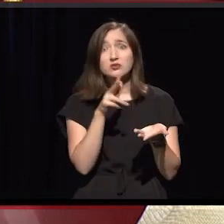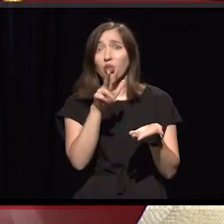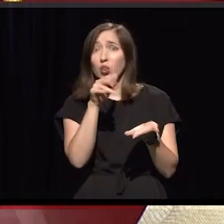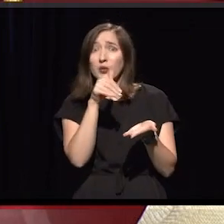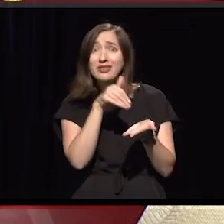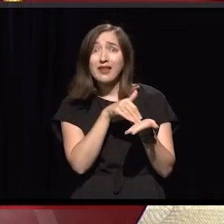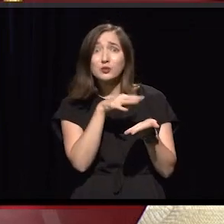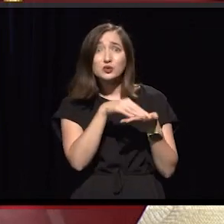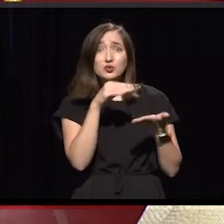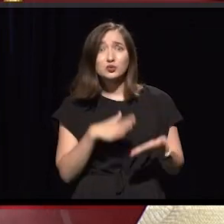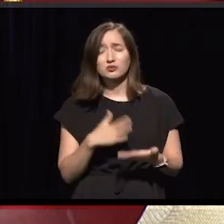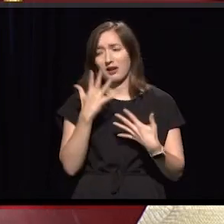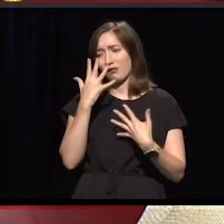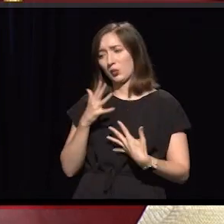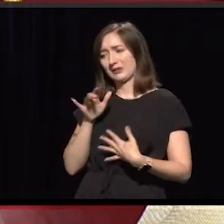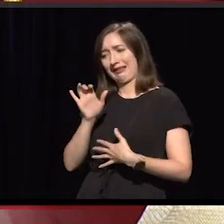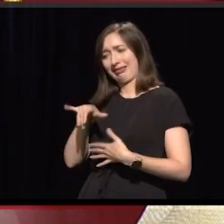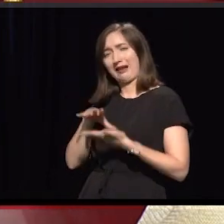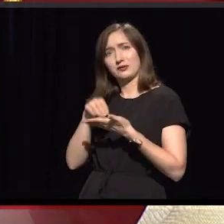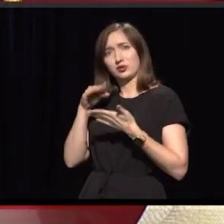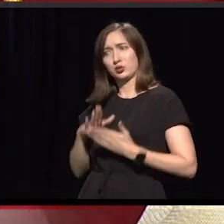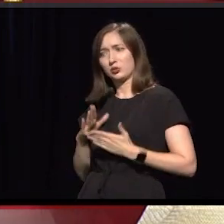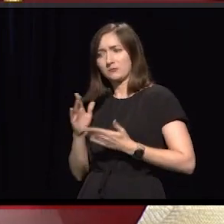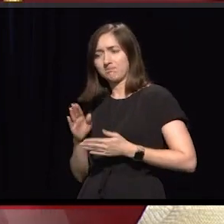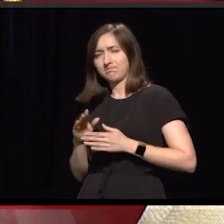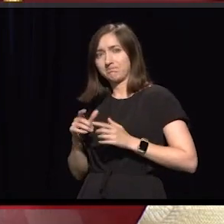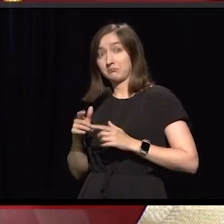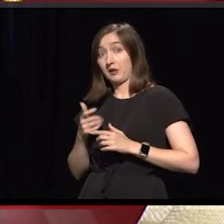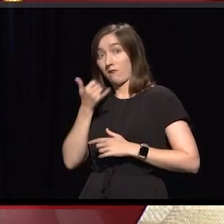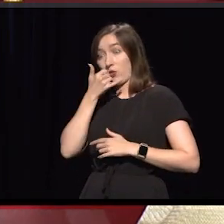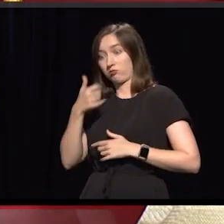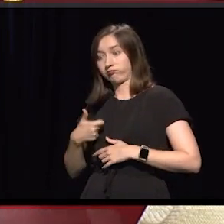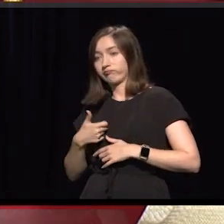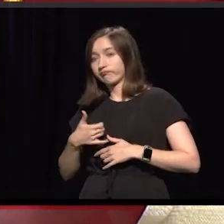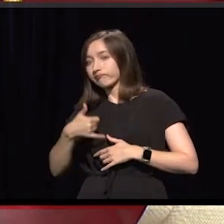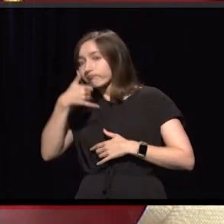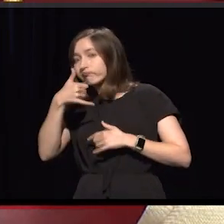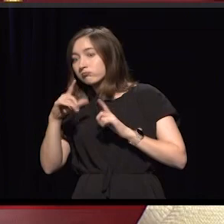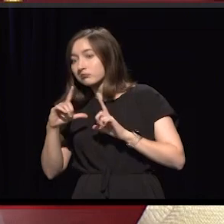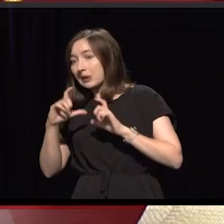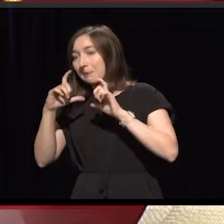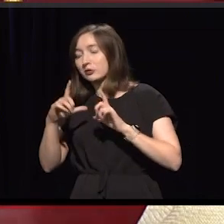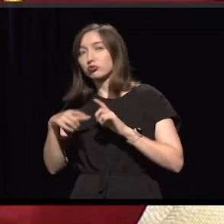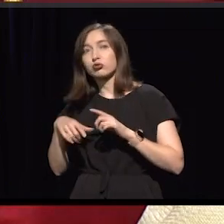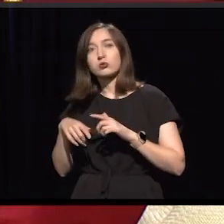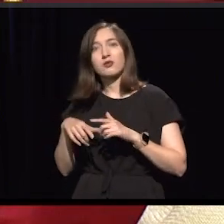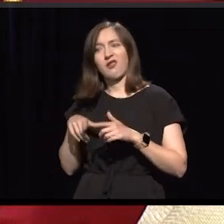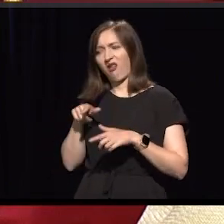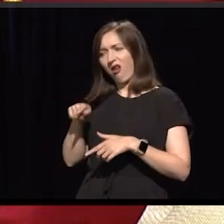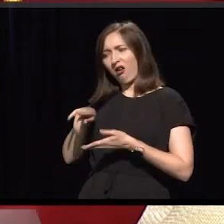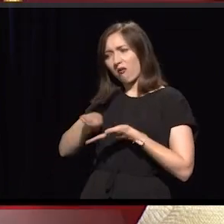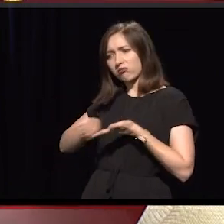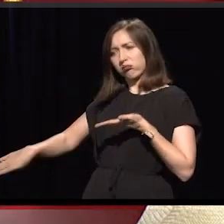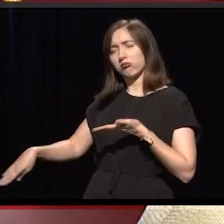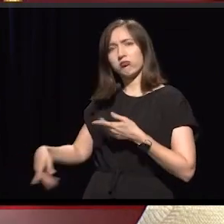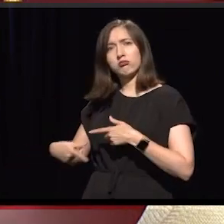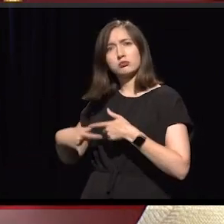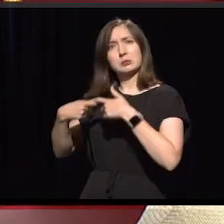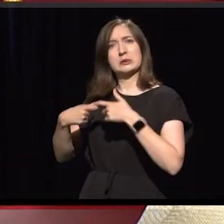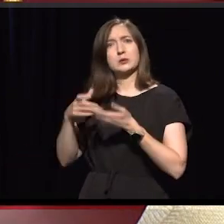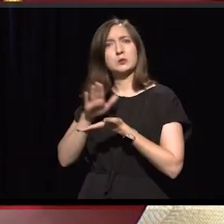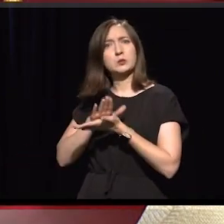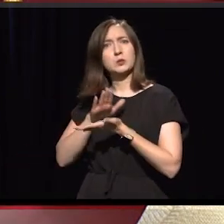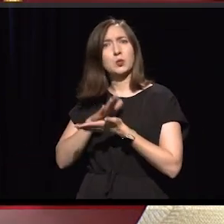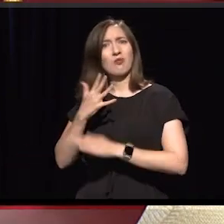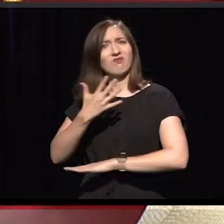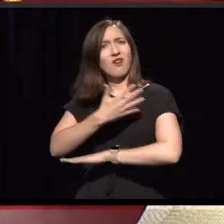took the picture of that was suspended for 5 days. The one student that did the right thing is the one that gets in trouble. So we just need to be